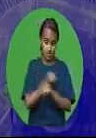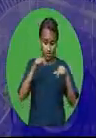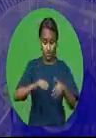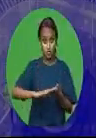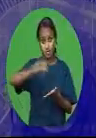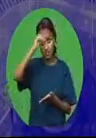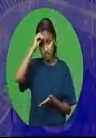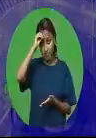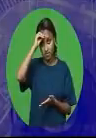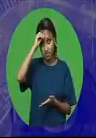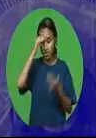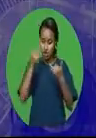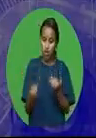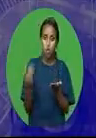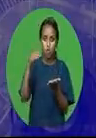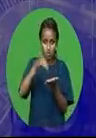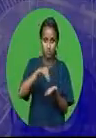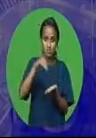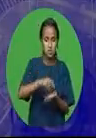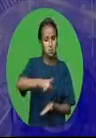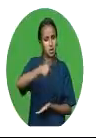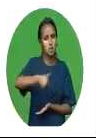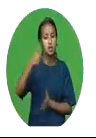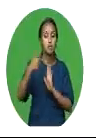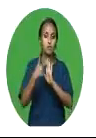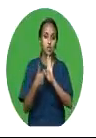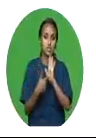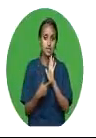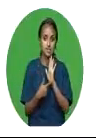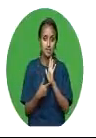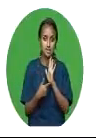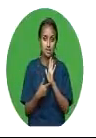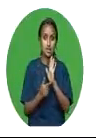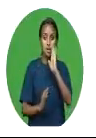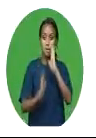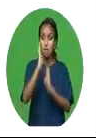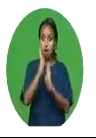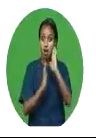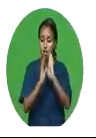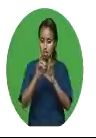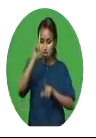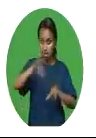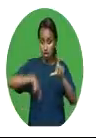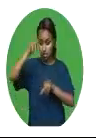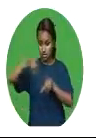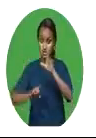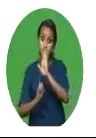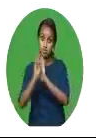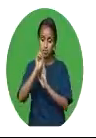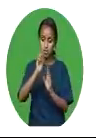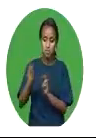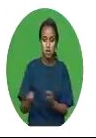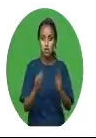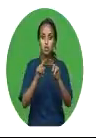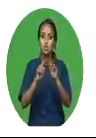the program, let's summarize the main points. Parallel line development is a method used to